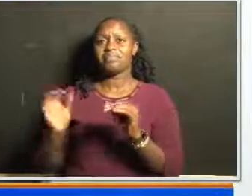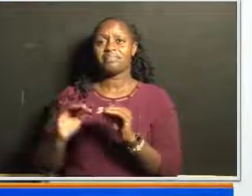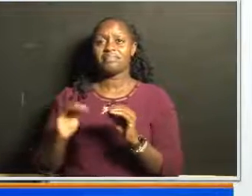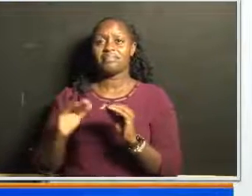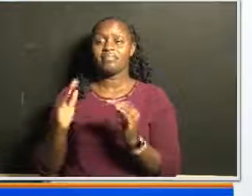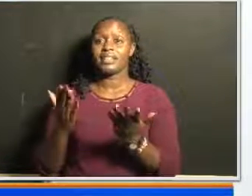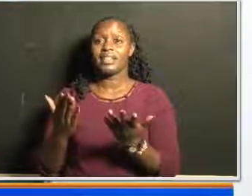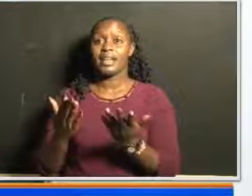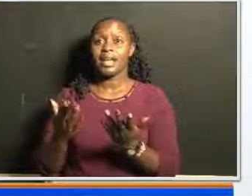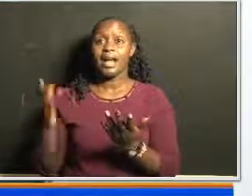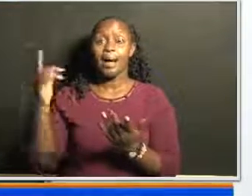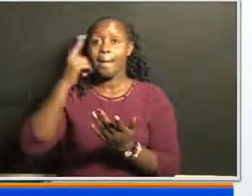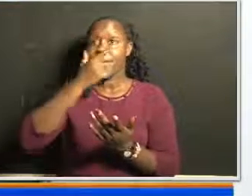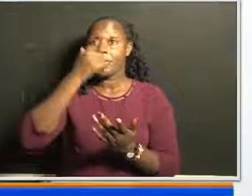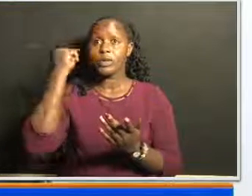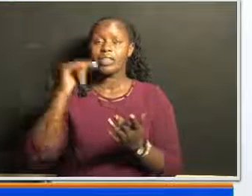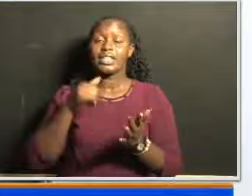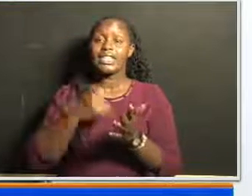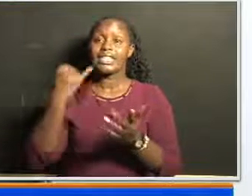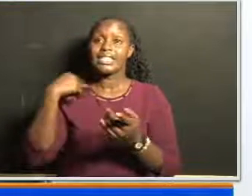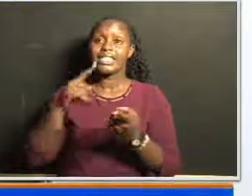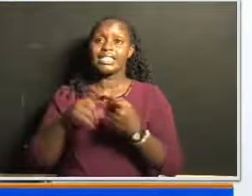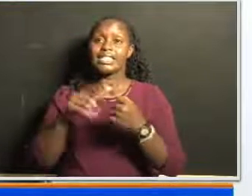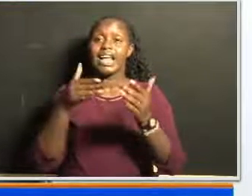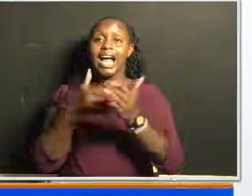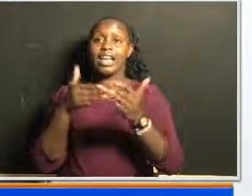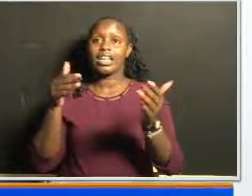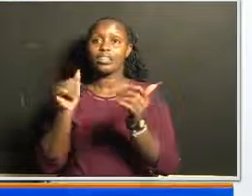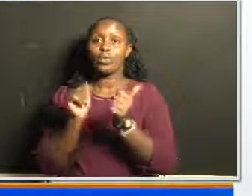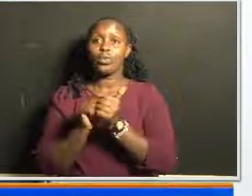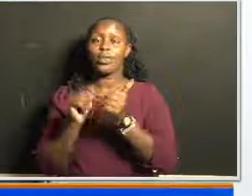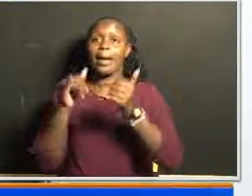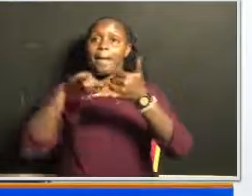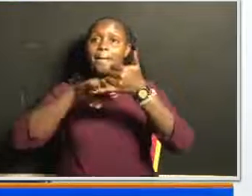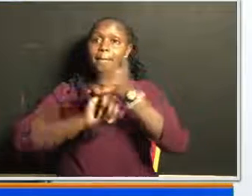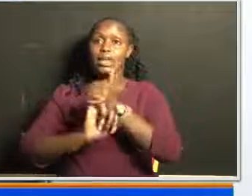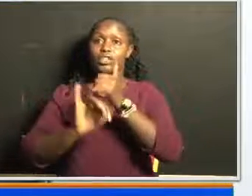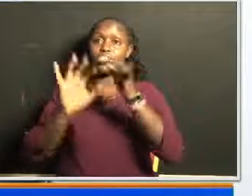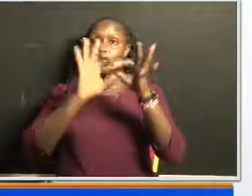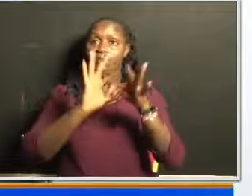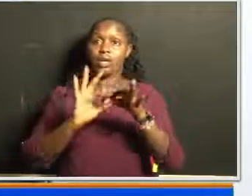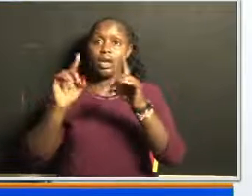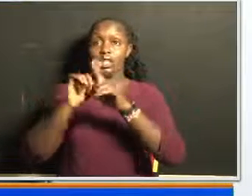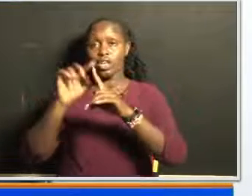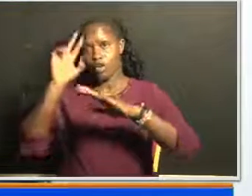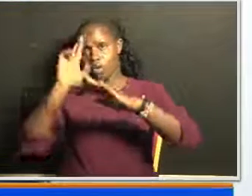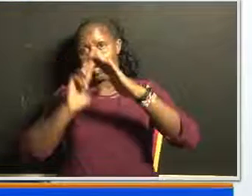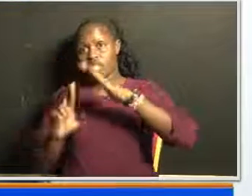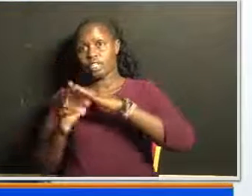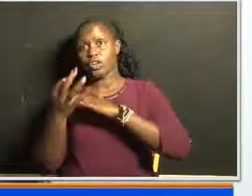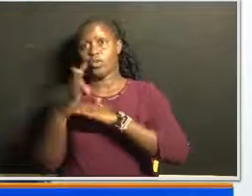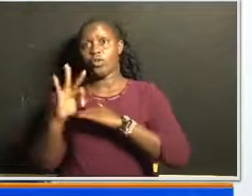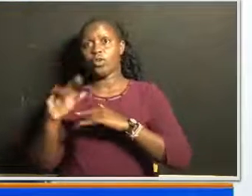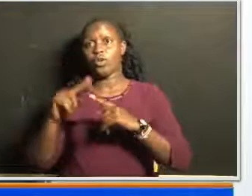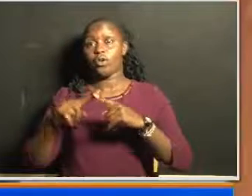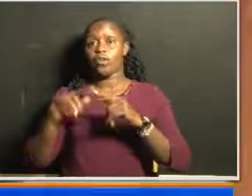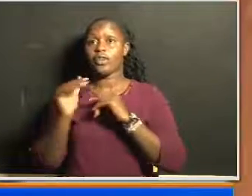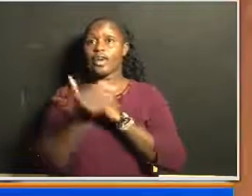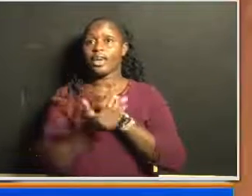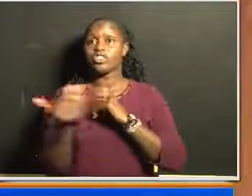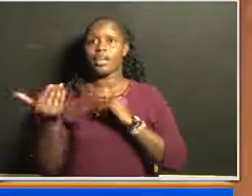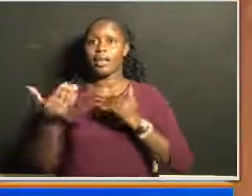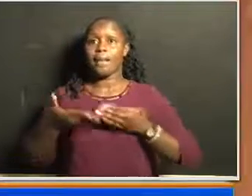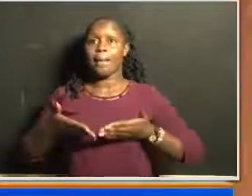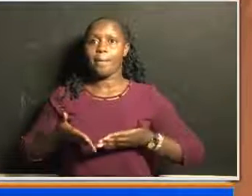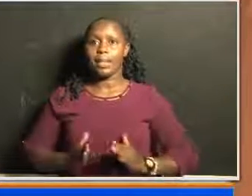For it is contrary to the unity of marriage and to the dignity of the procreation of the human person. Bibi